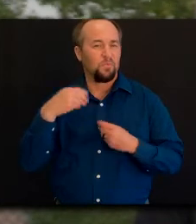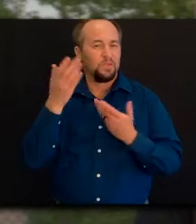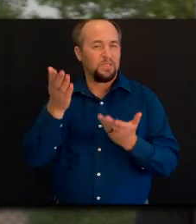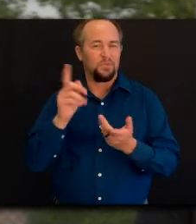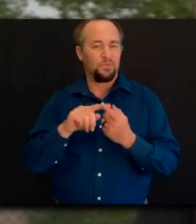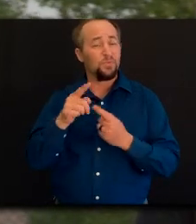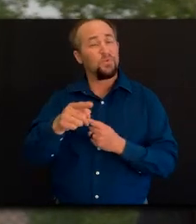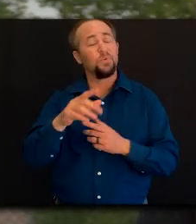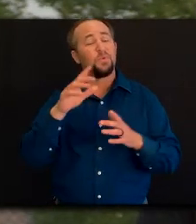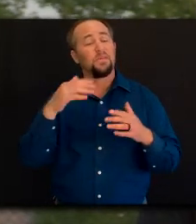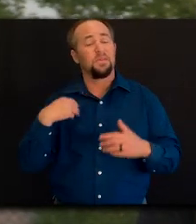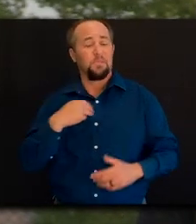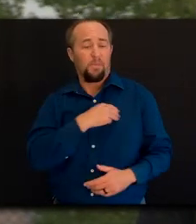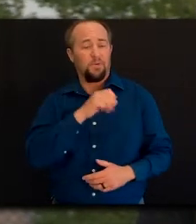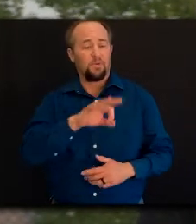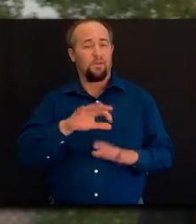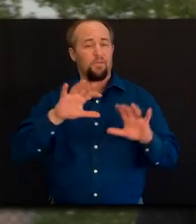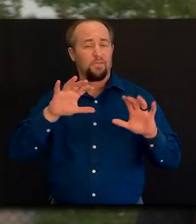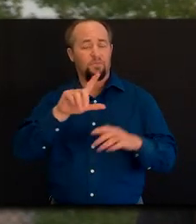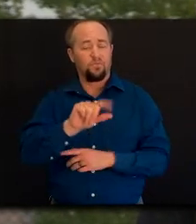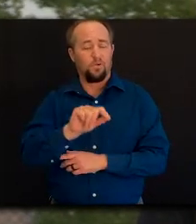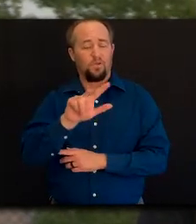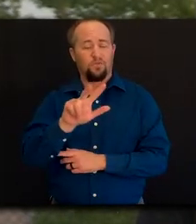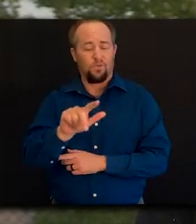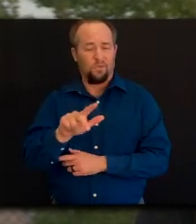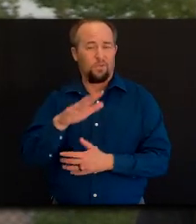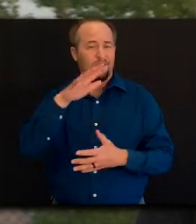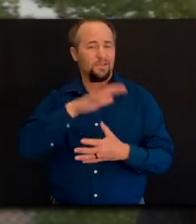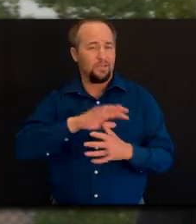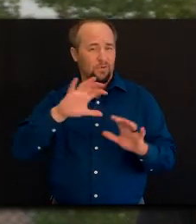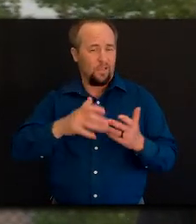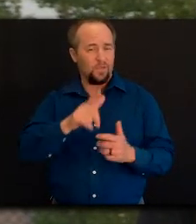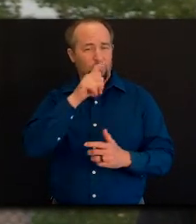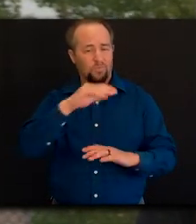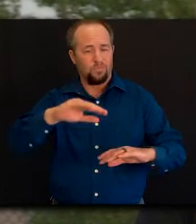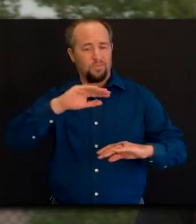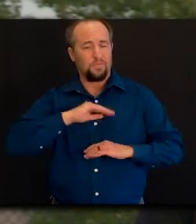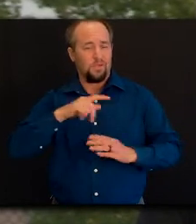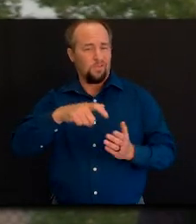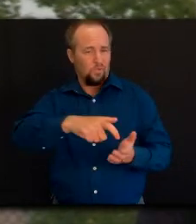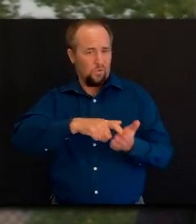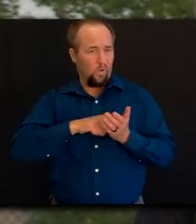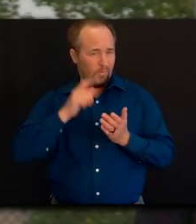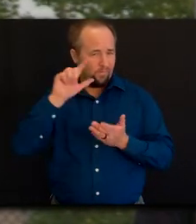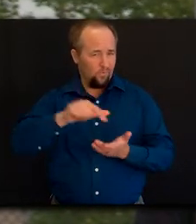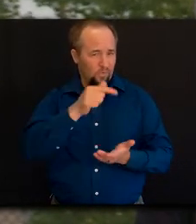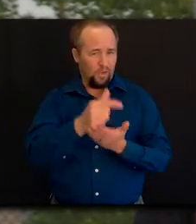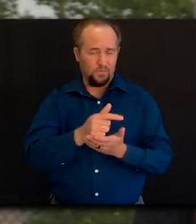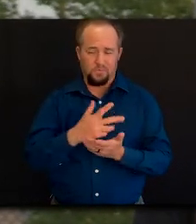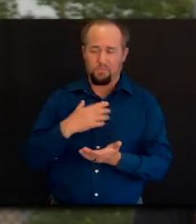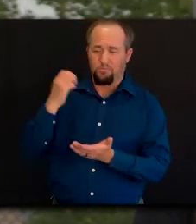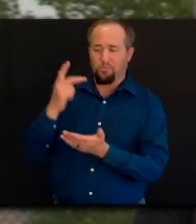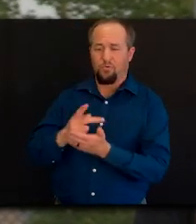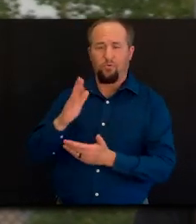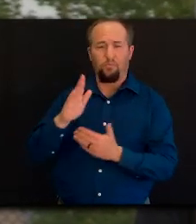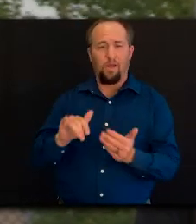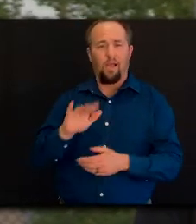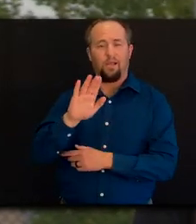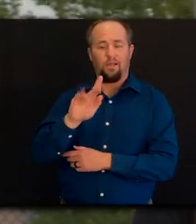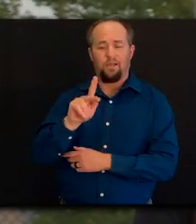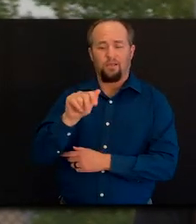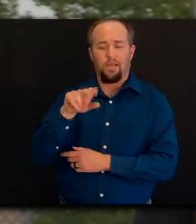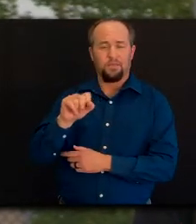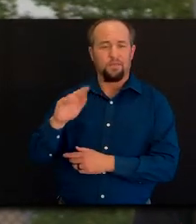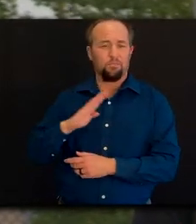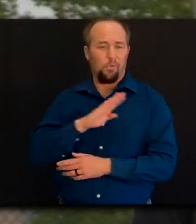the 2023 senior class who have fulfilled the requirements for graduation as approved by the Kansas Board of